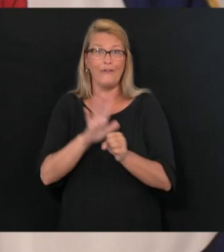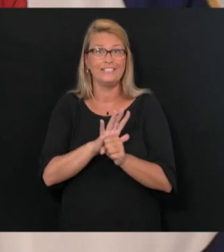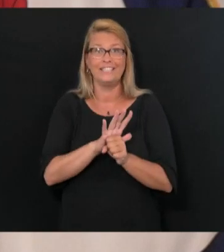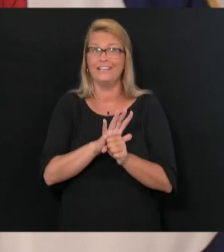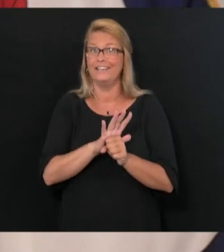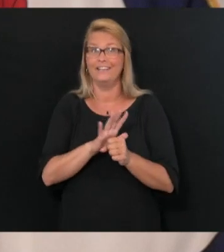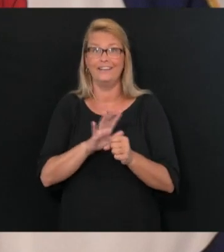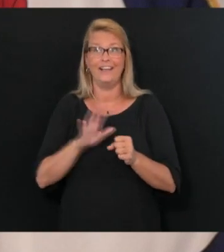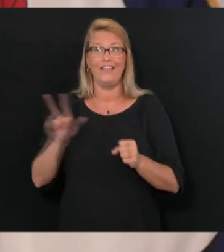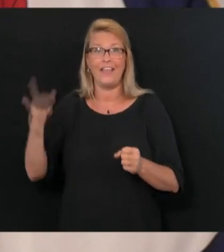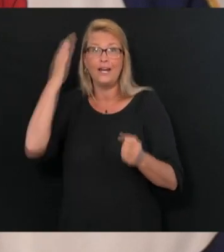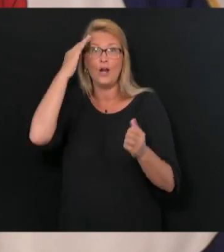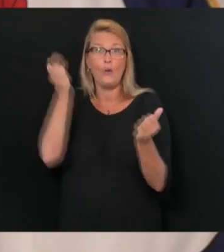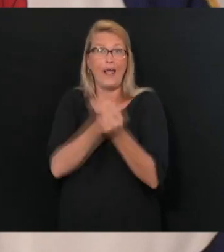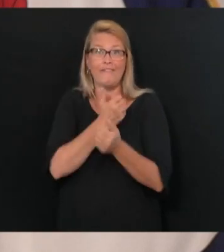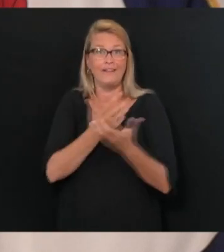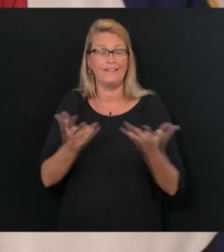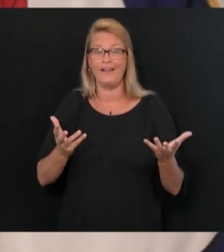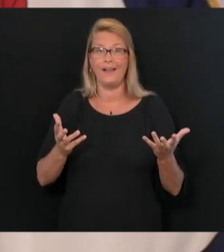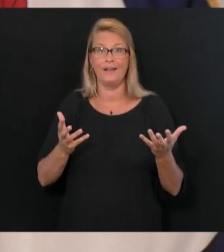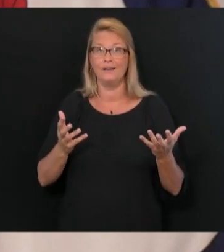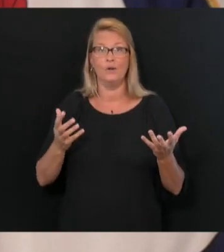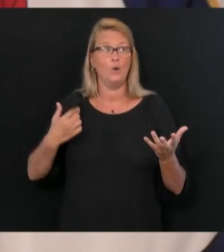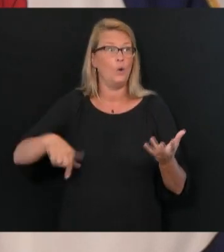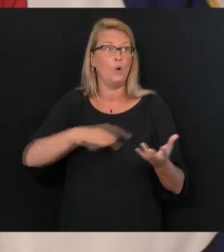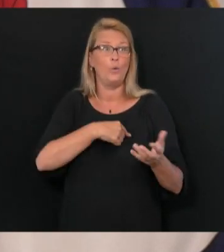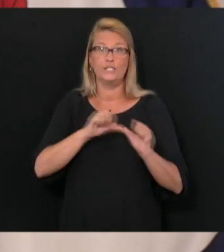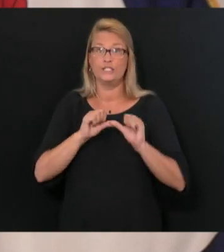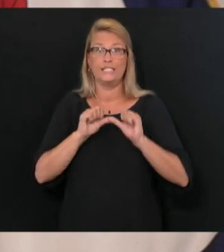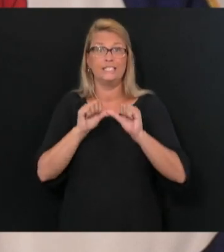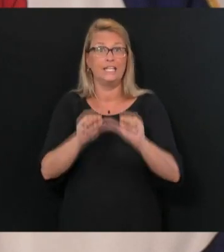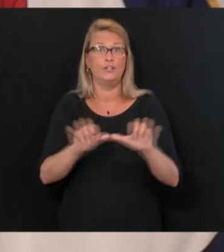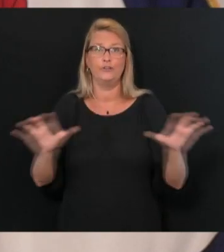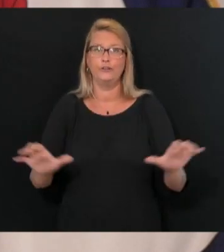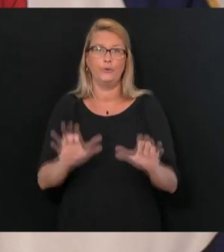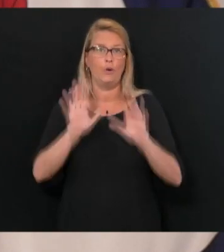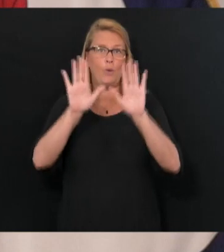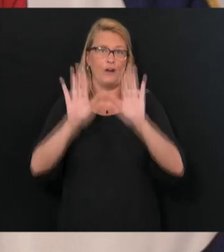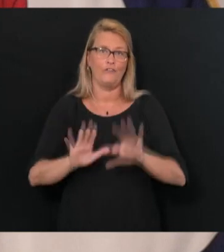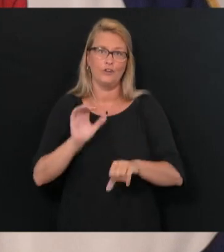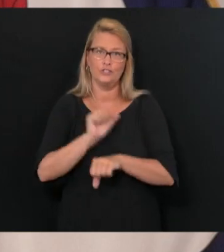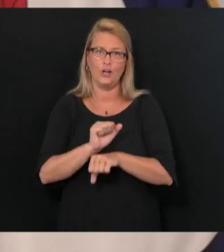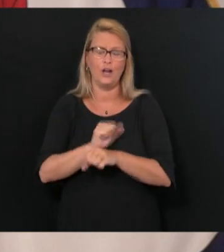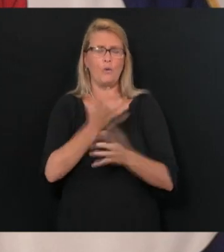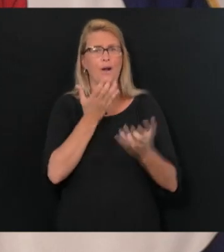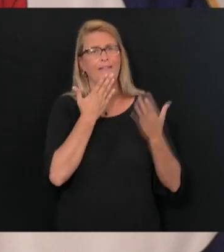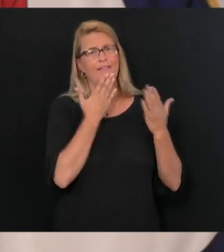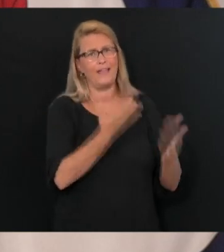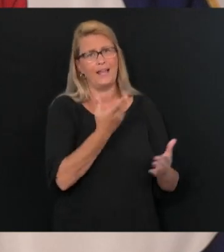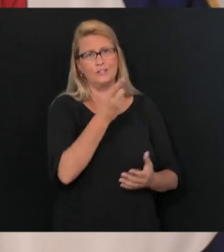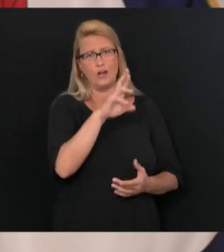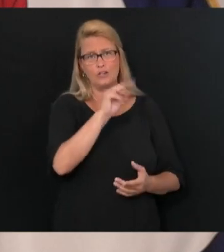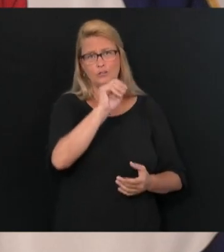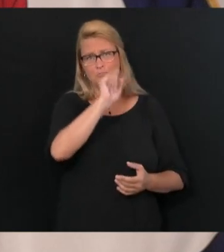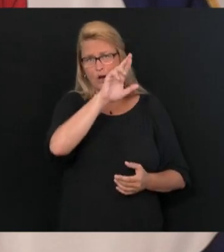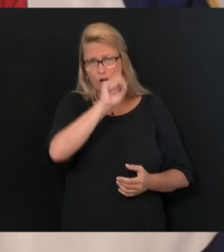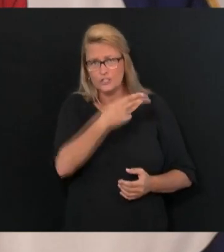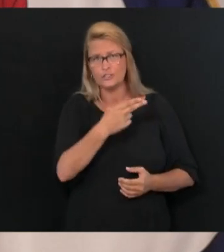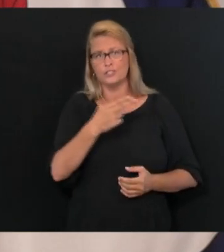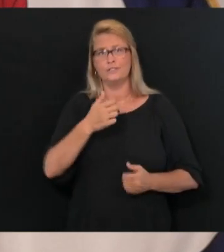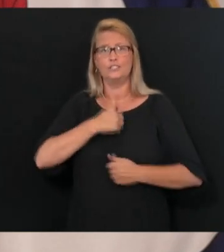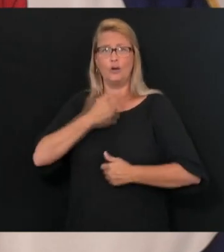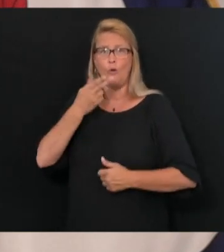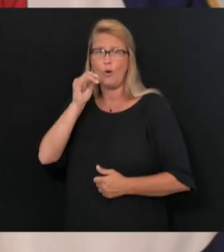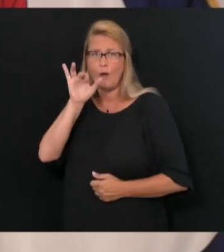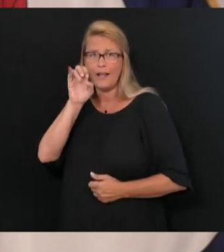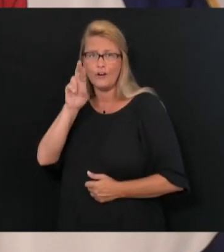any answer and everything. Everybody's just continuing to do a great job. And I thank General Hoyer and Dr. Marsh. They did a great job, and I